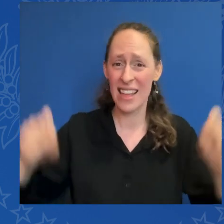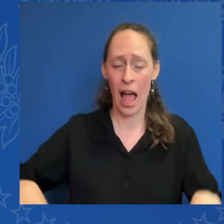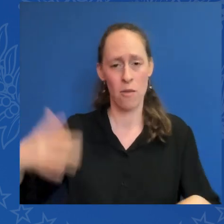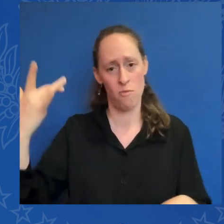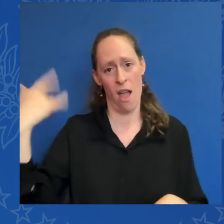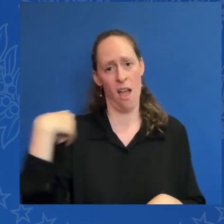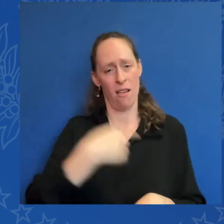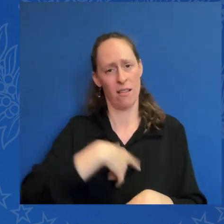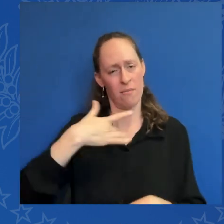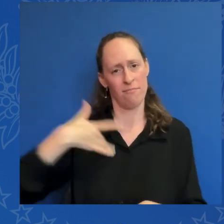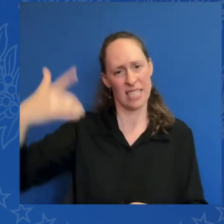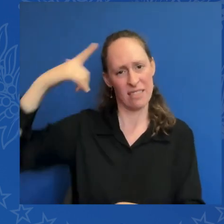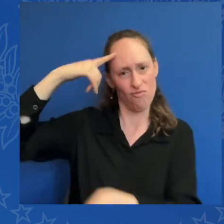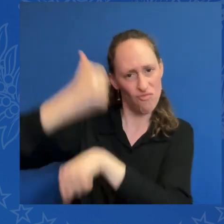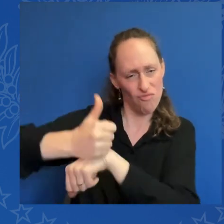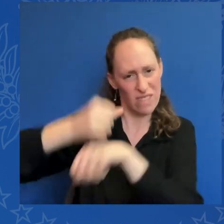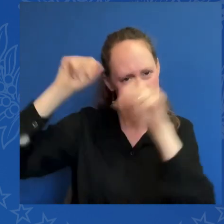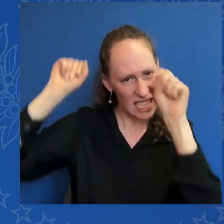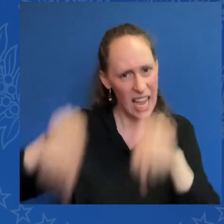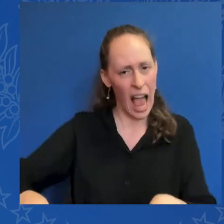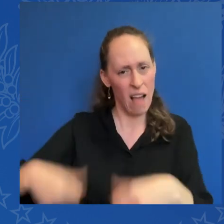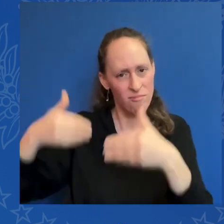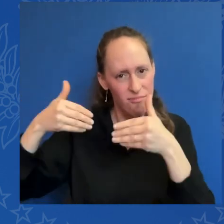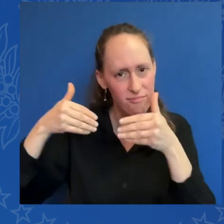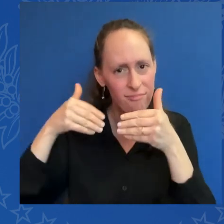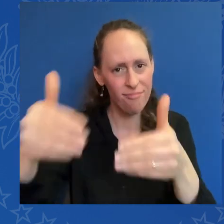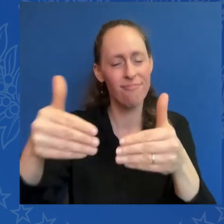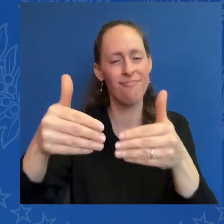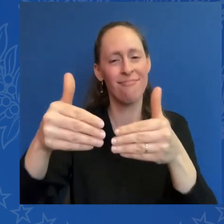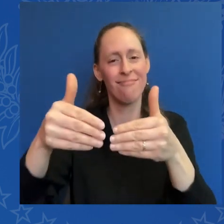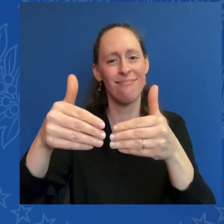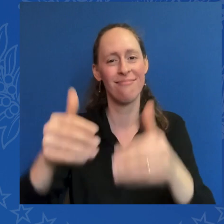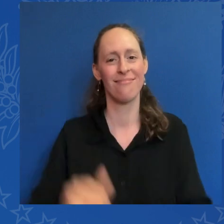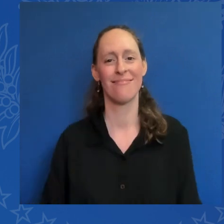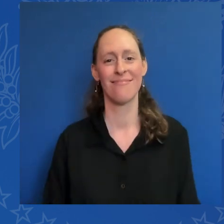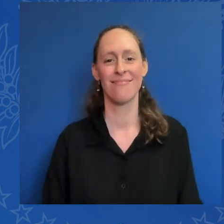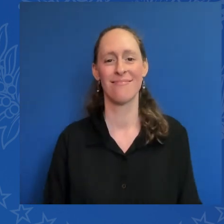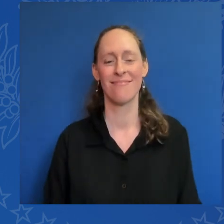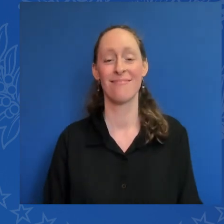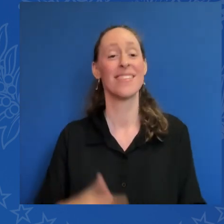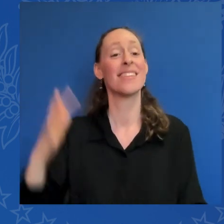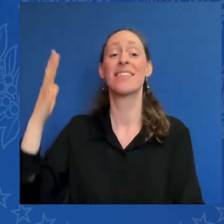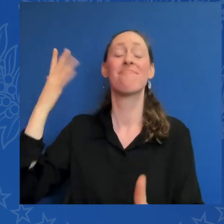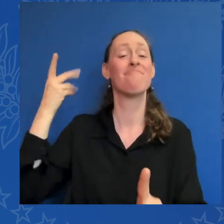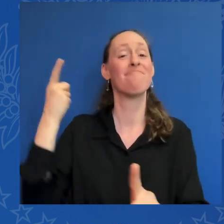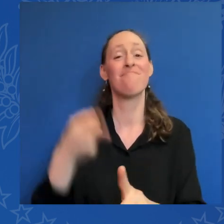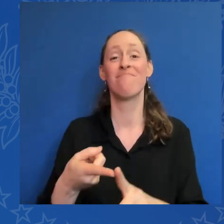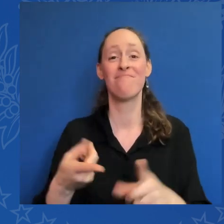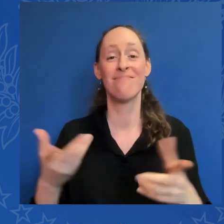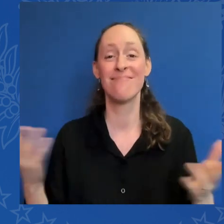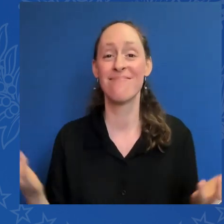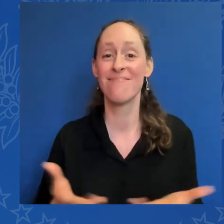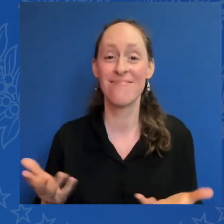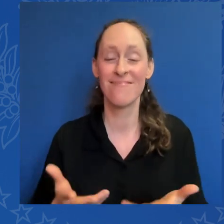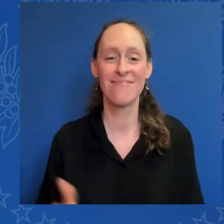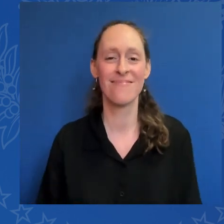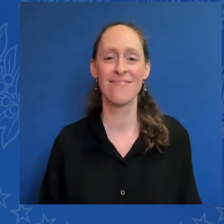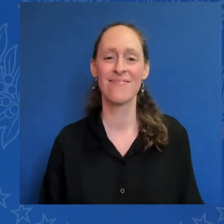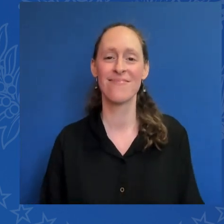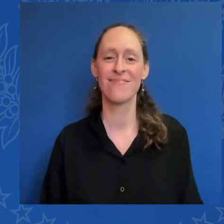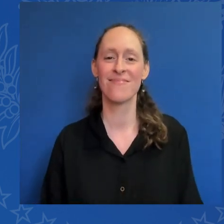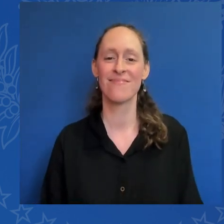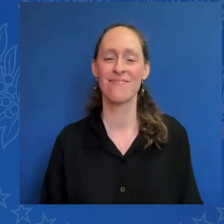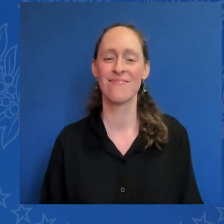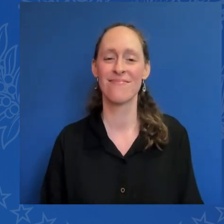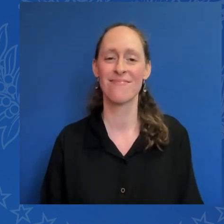what we believe, in my view. So let me close with this. Around the time Owen Finnegan boarded the brothers bound for the ship,